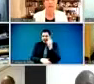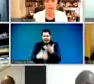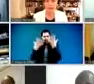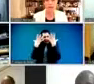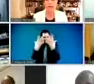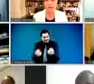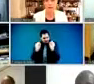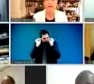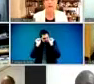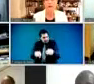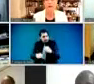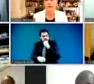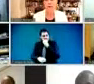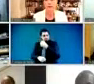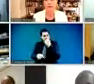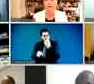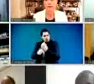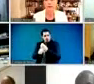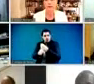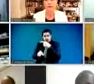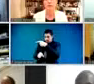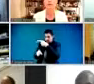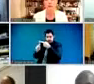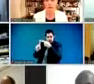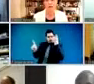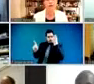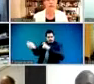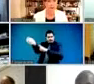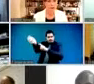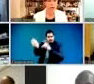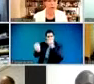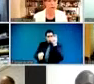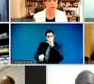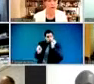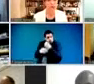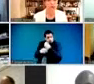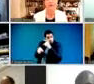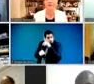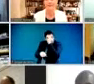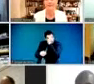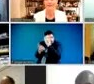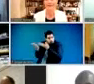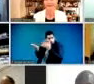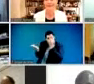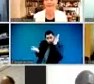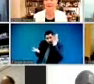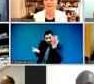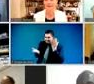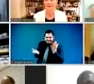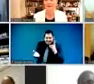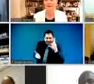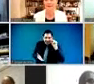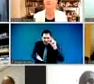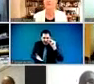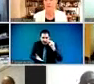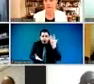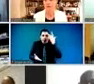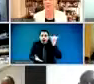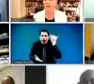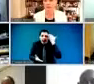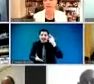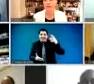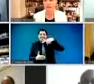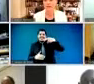this, because all women in this world are equal, and there's no like specific rules